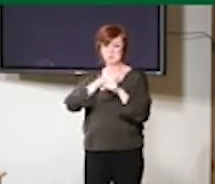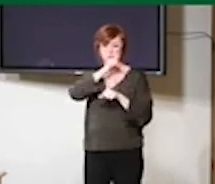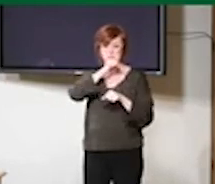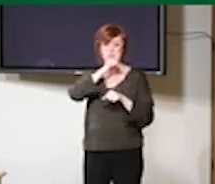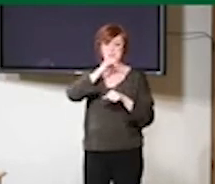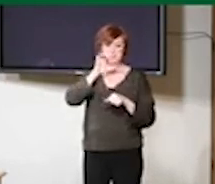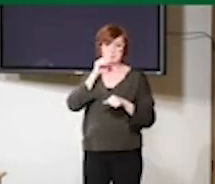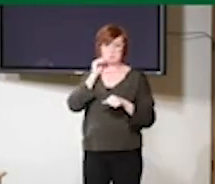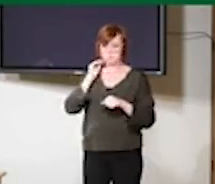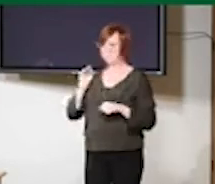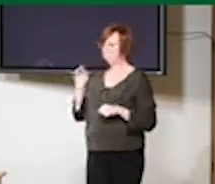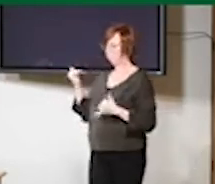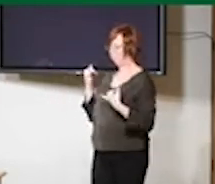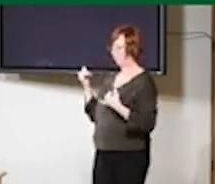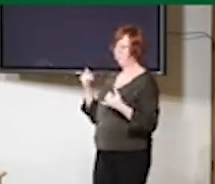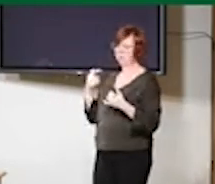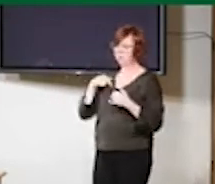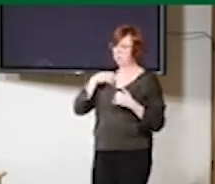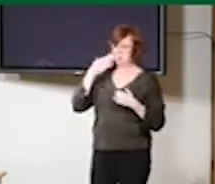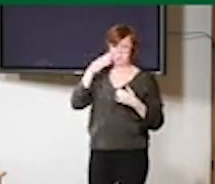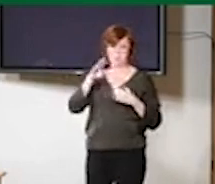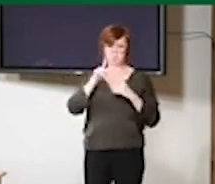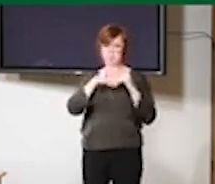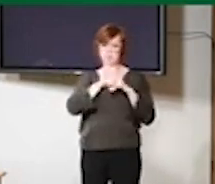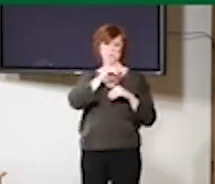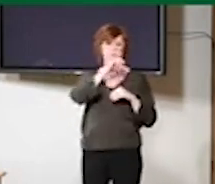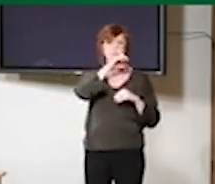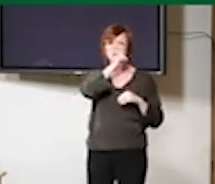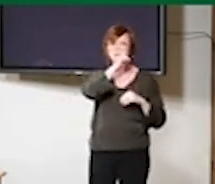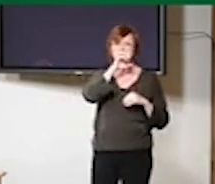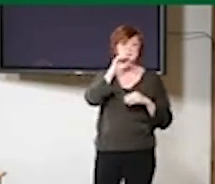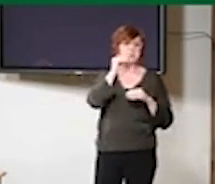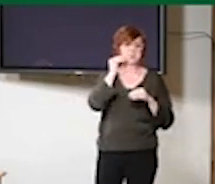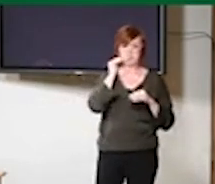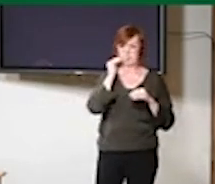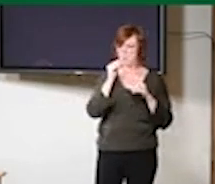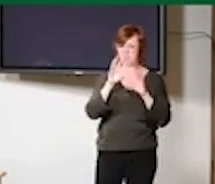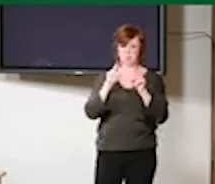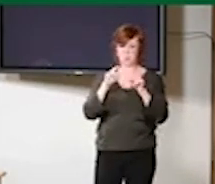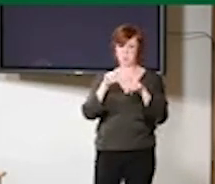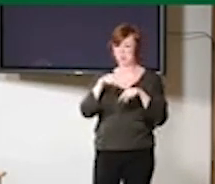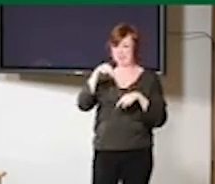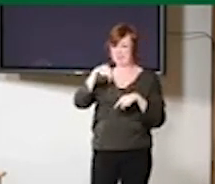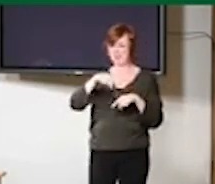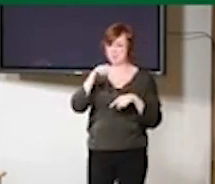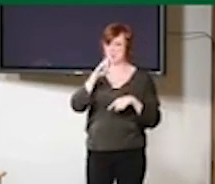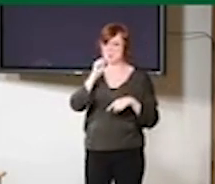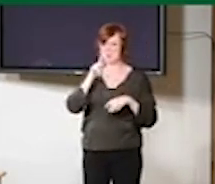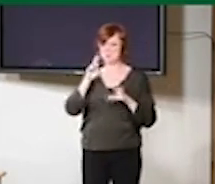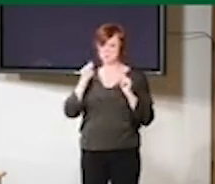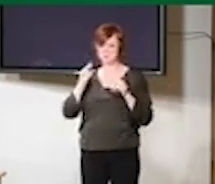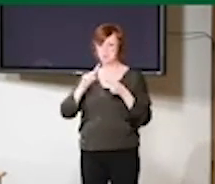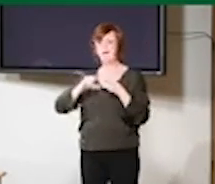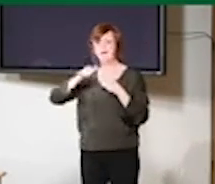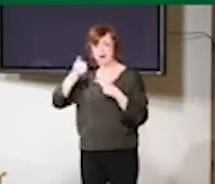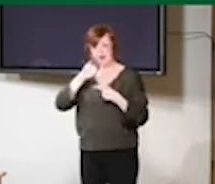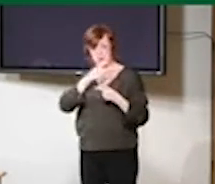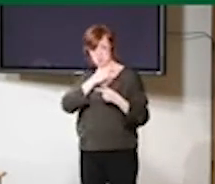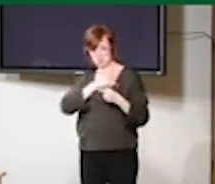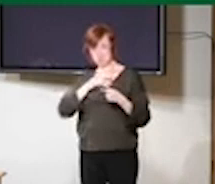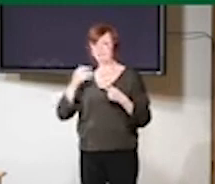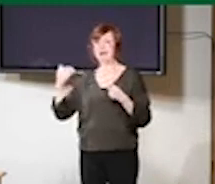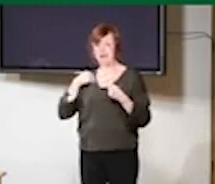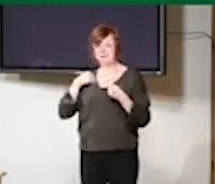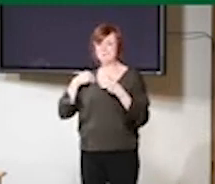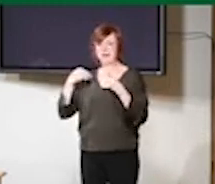care homes. But having said that, we already know that several provinces have had outbreaks in long-term care homes, and that absolutely is